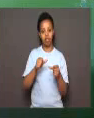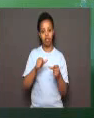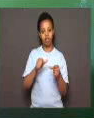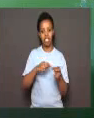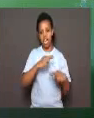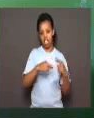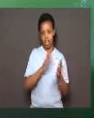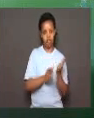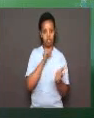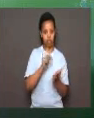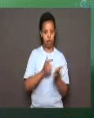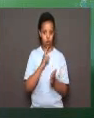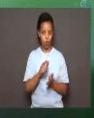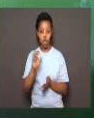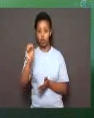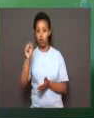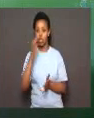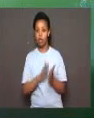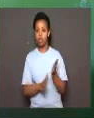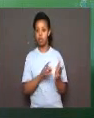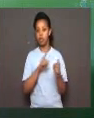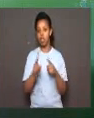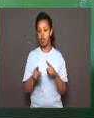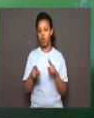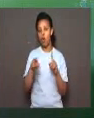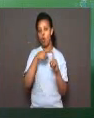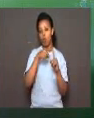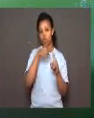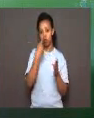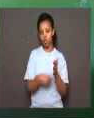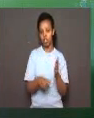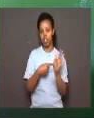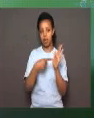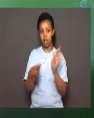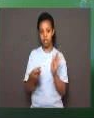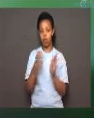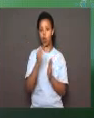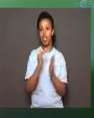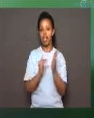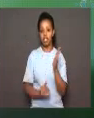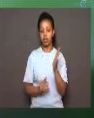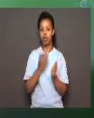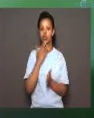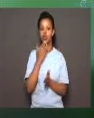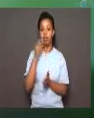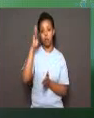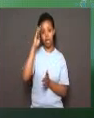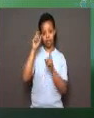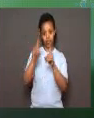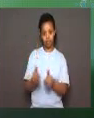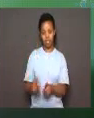For sucrose to produce a positive result for reducing sugar with Benedict's